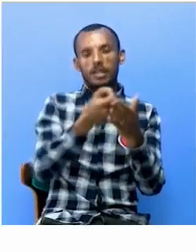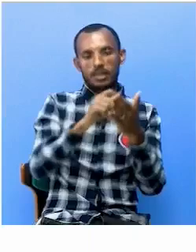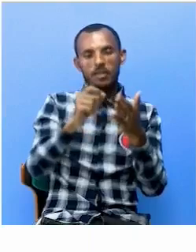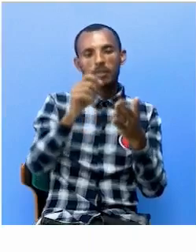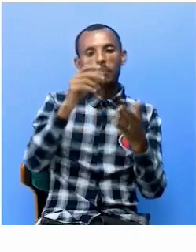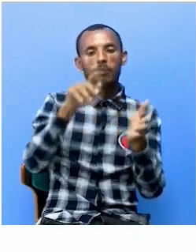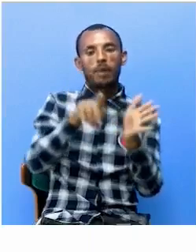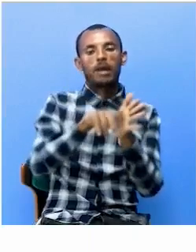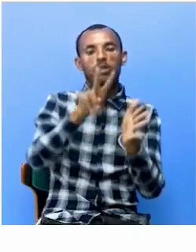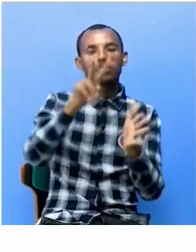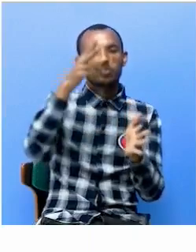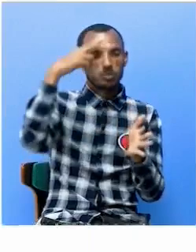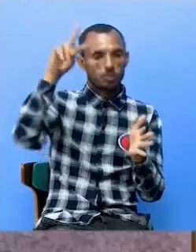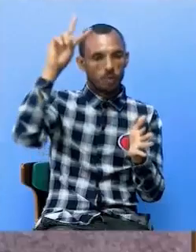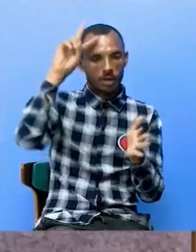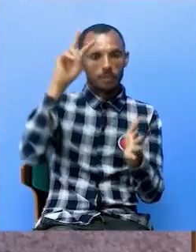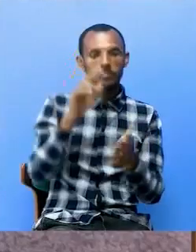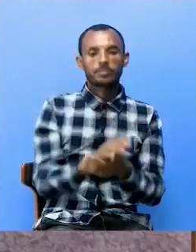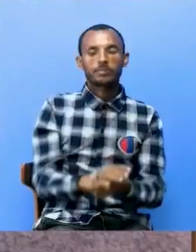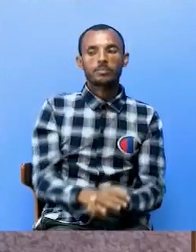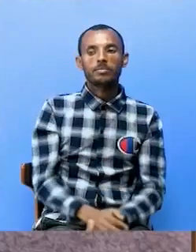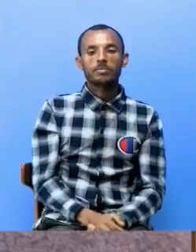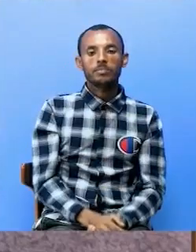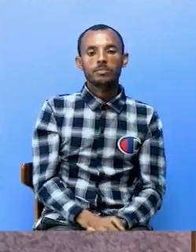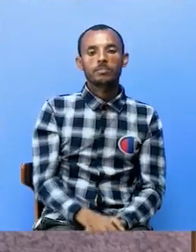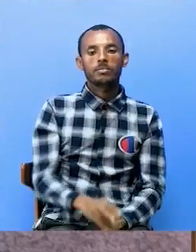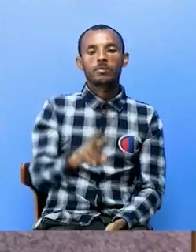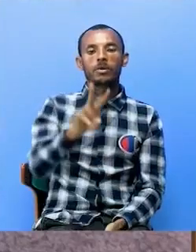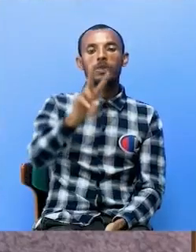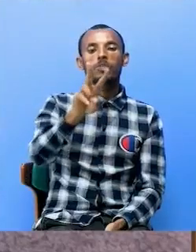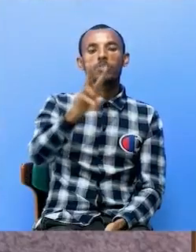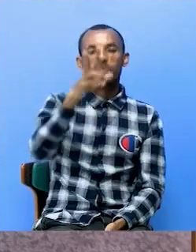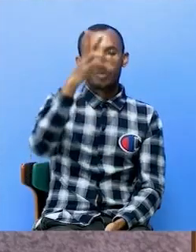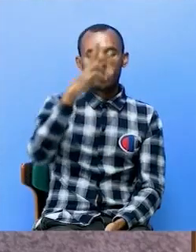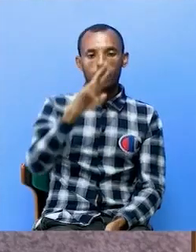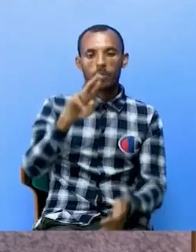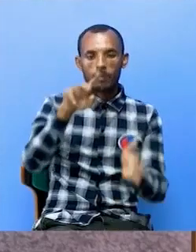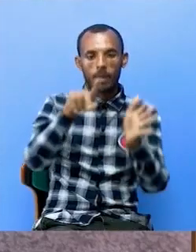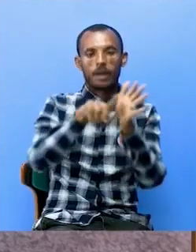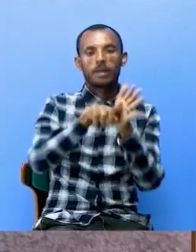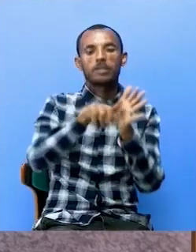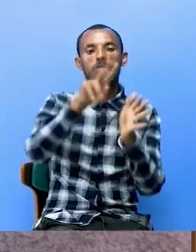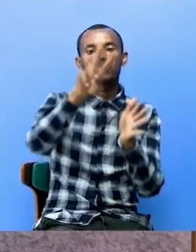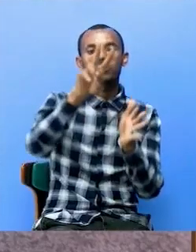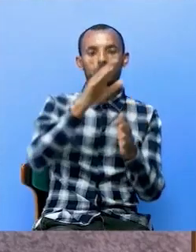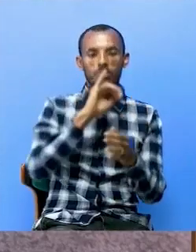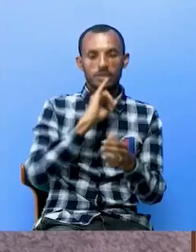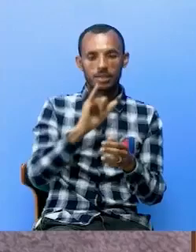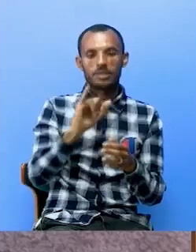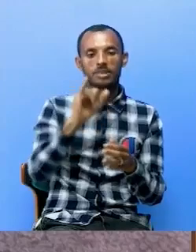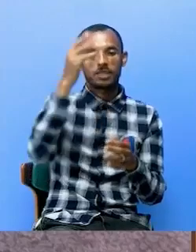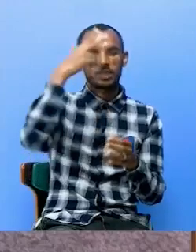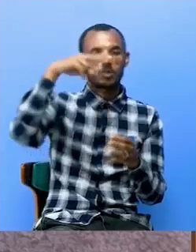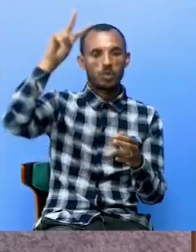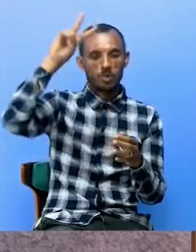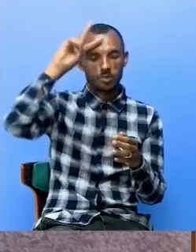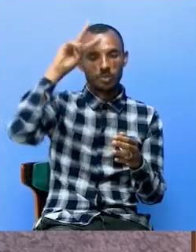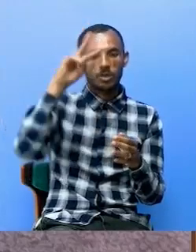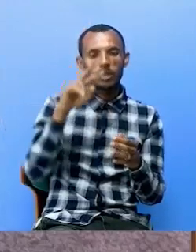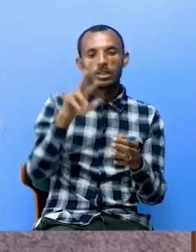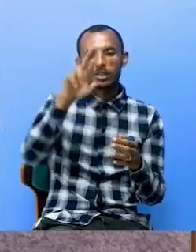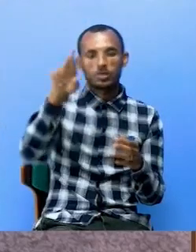square. So 2 or minus 2 is the square root of